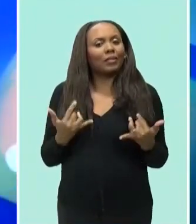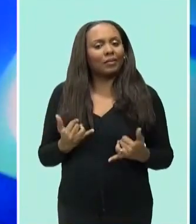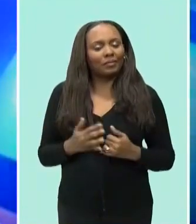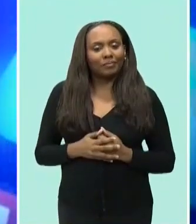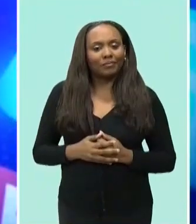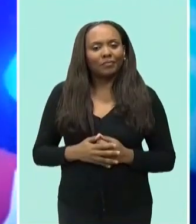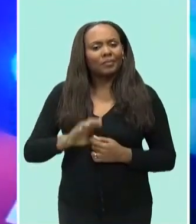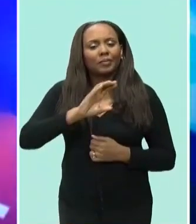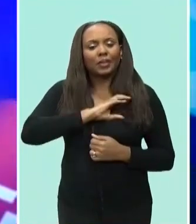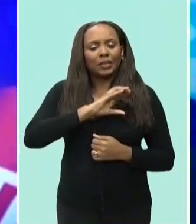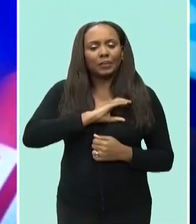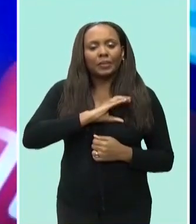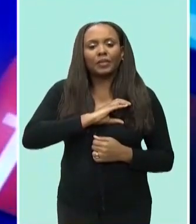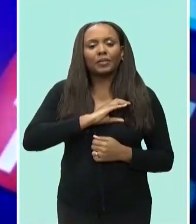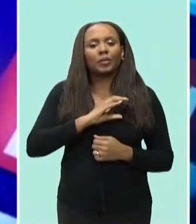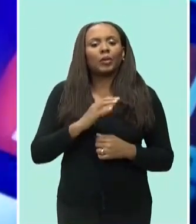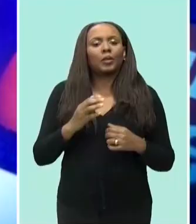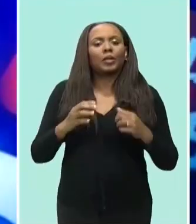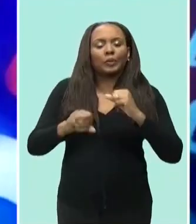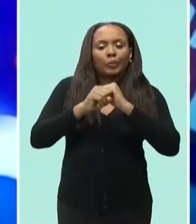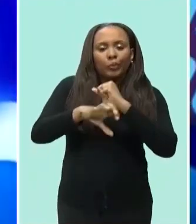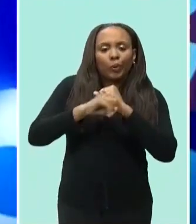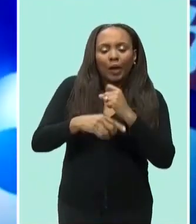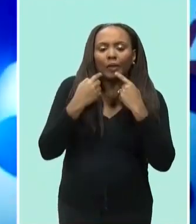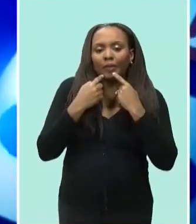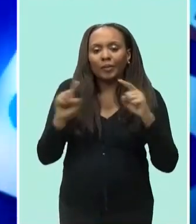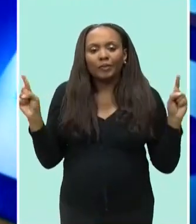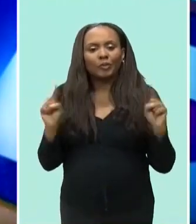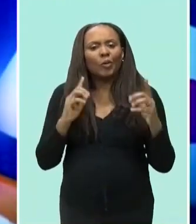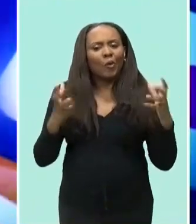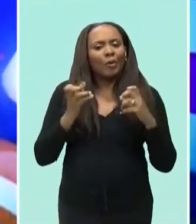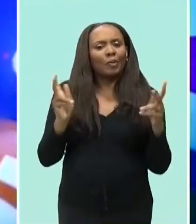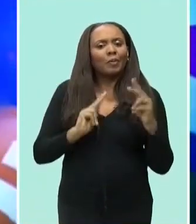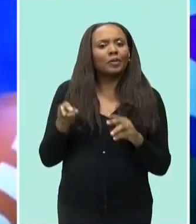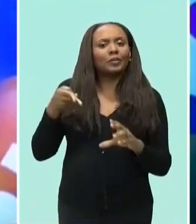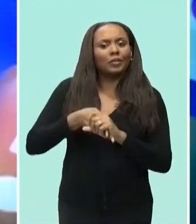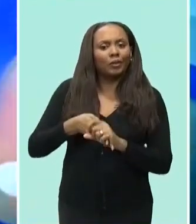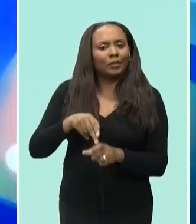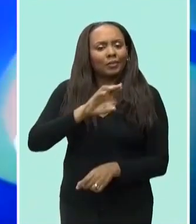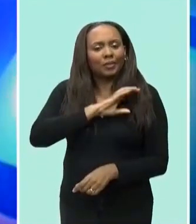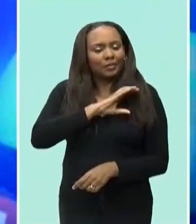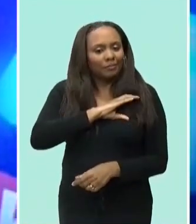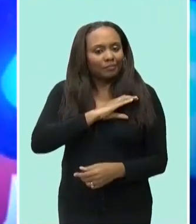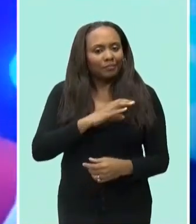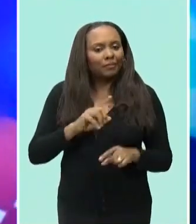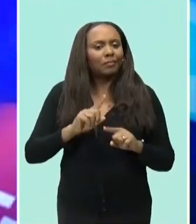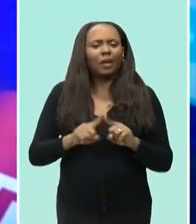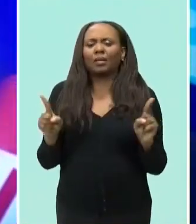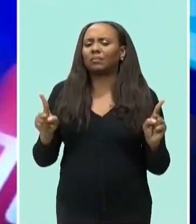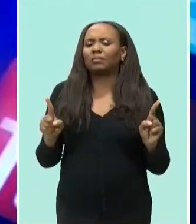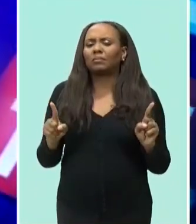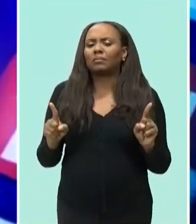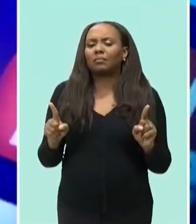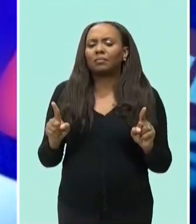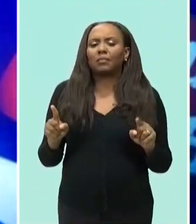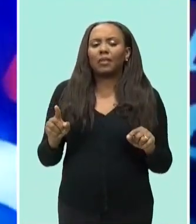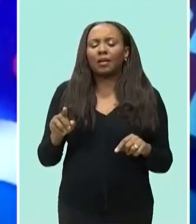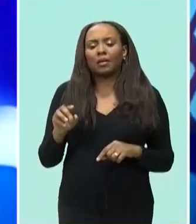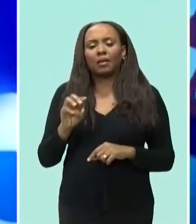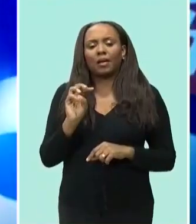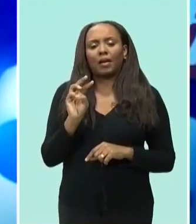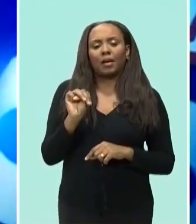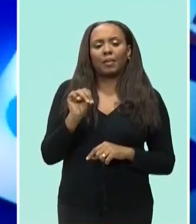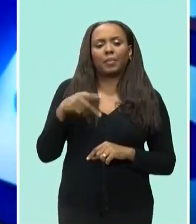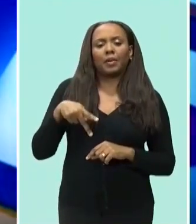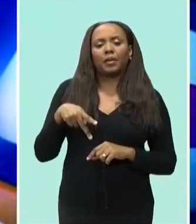Royal Barbados Police Force is carrying out a recruitment campaign. They want more people to join the force. But as pointed out by St.